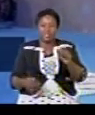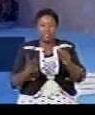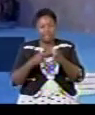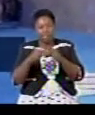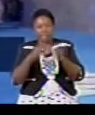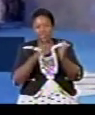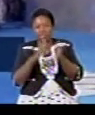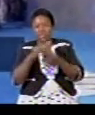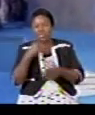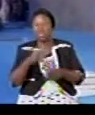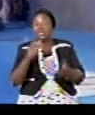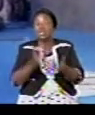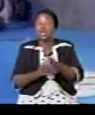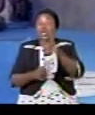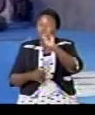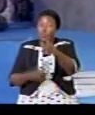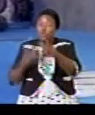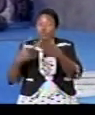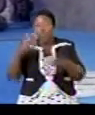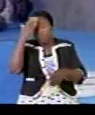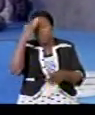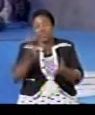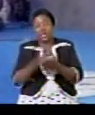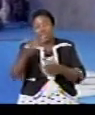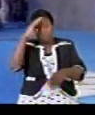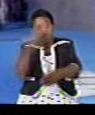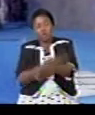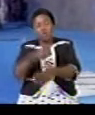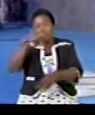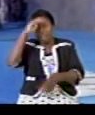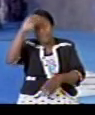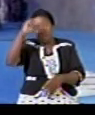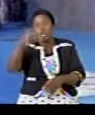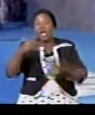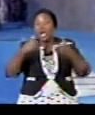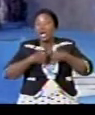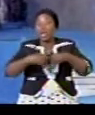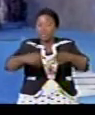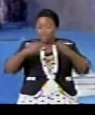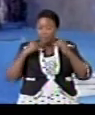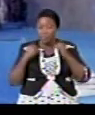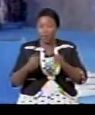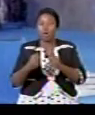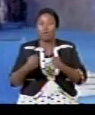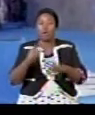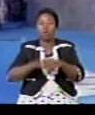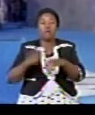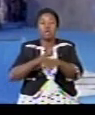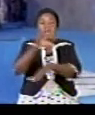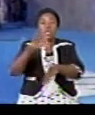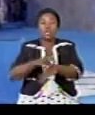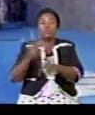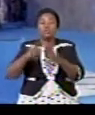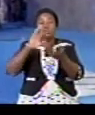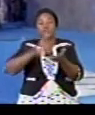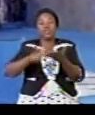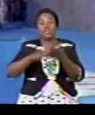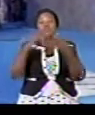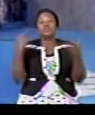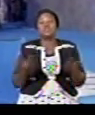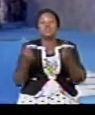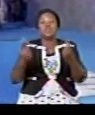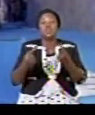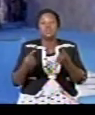but that you may know that the Son of Man has power on earth to forgive sins.